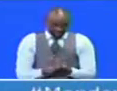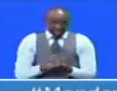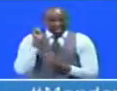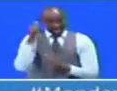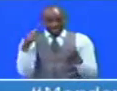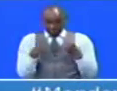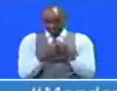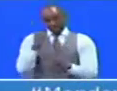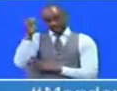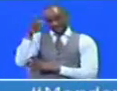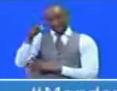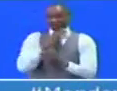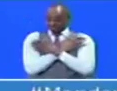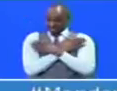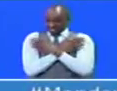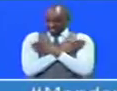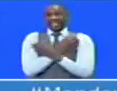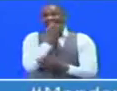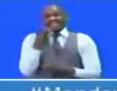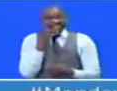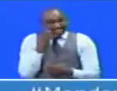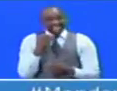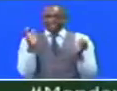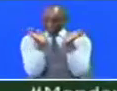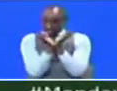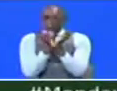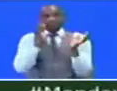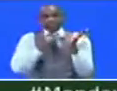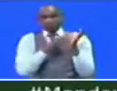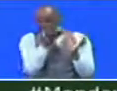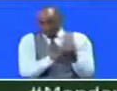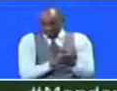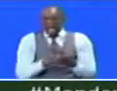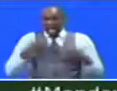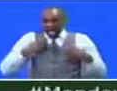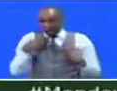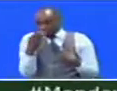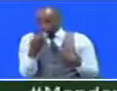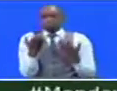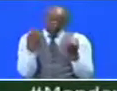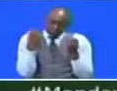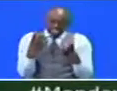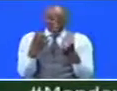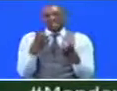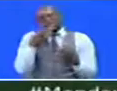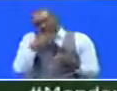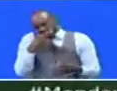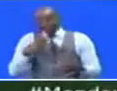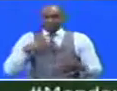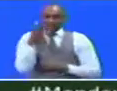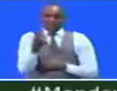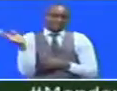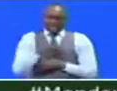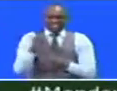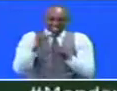on Tuesday in a friendly match at the Kenyatta Stadium in Machakos. The squad comprises mostly fringe players who resumed